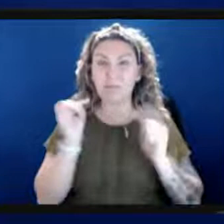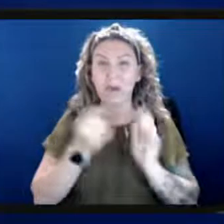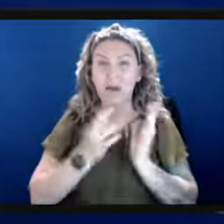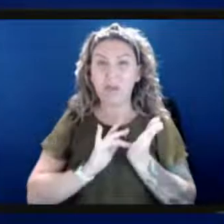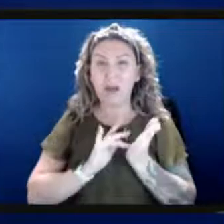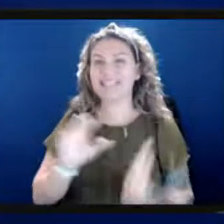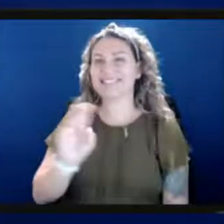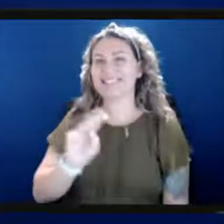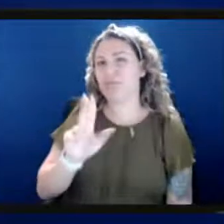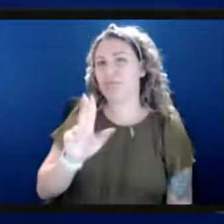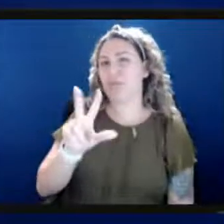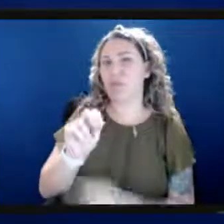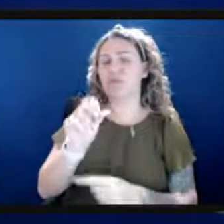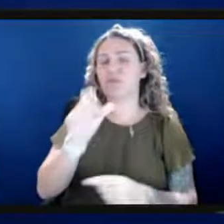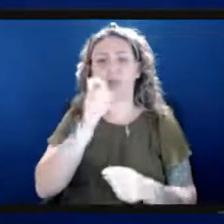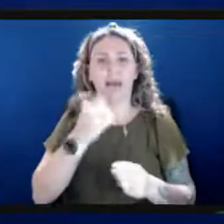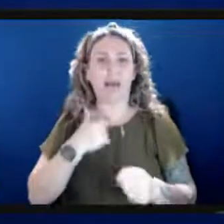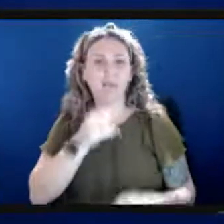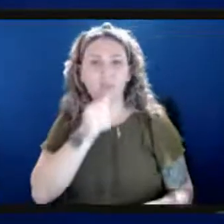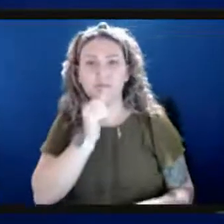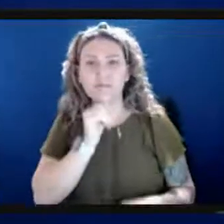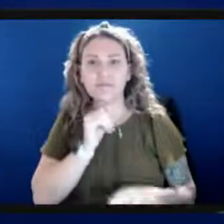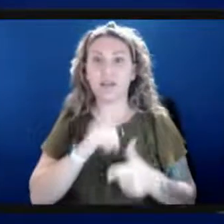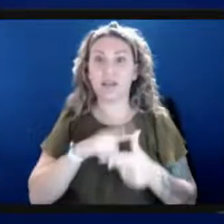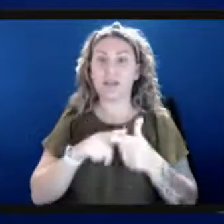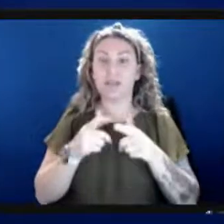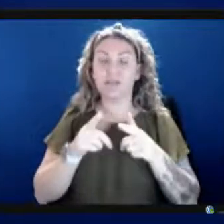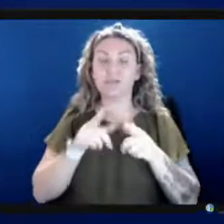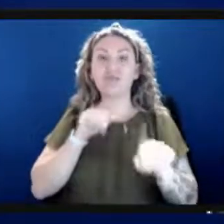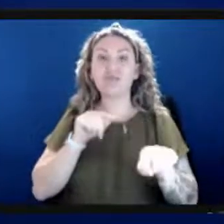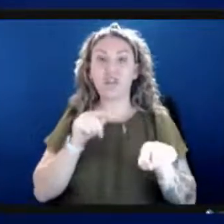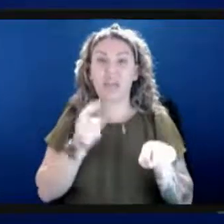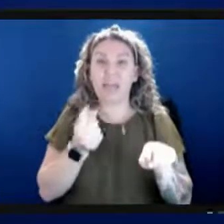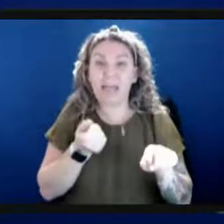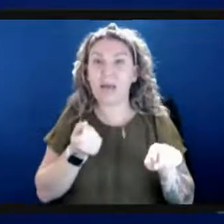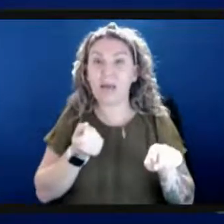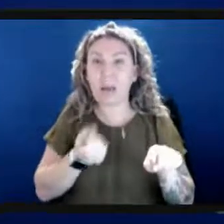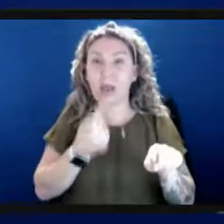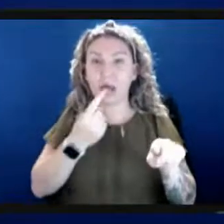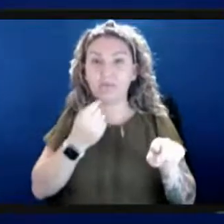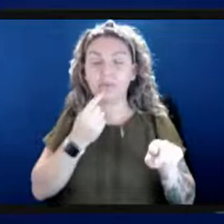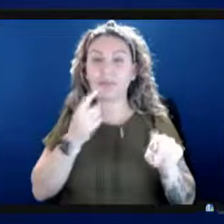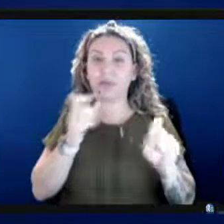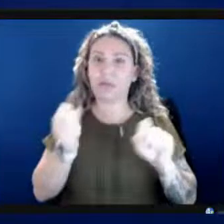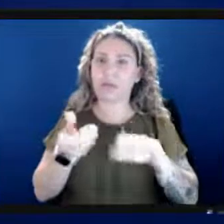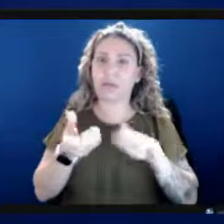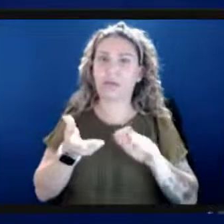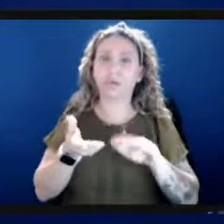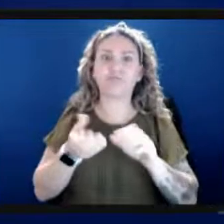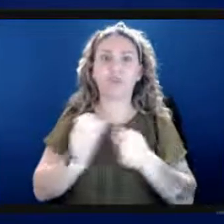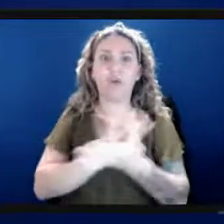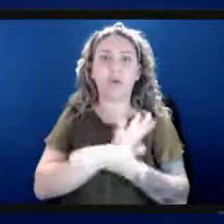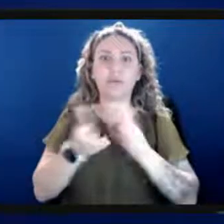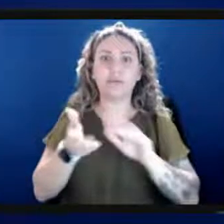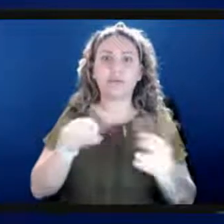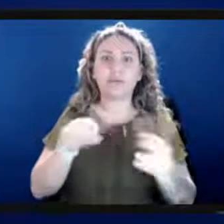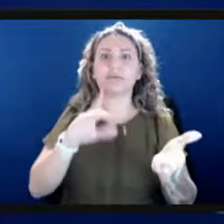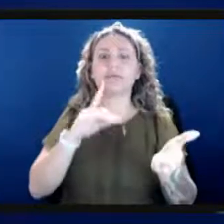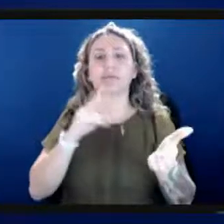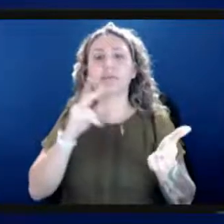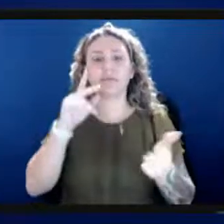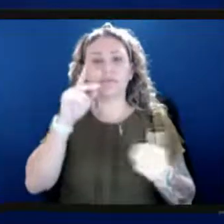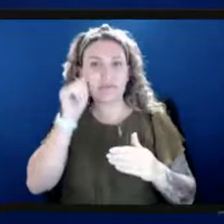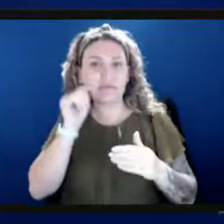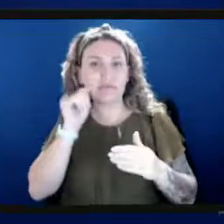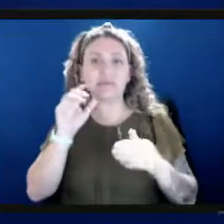the tolerance. And as a result, a little amount of that pill can be very deadly. And adolescents can overdose and